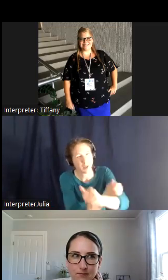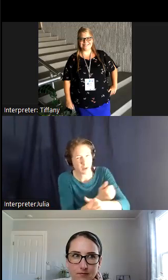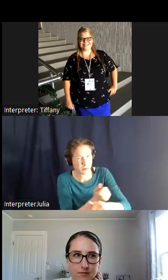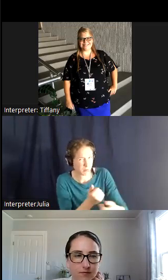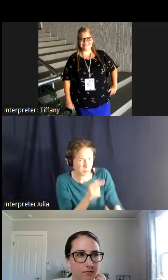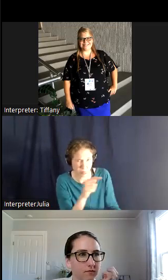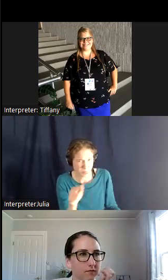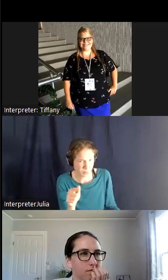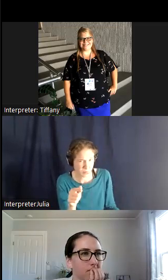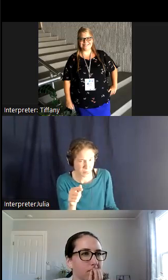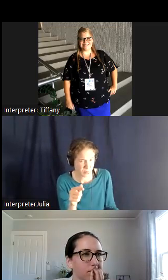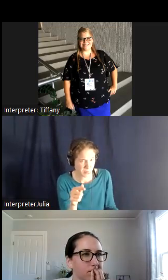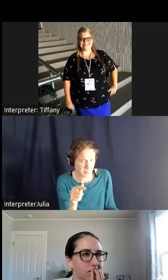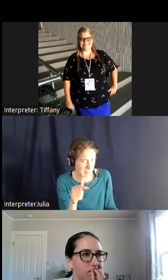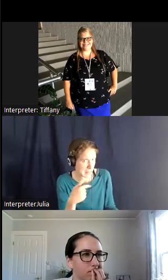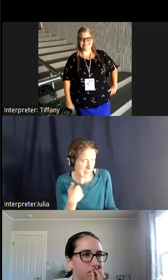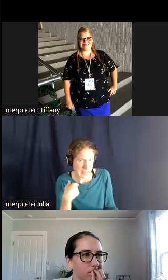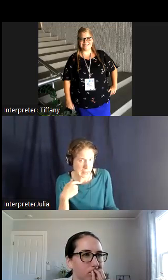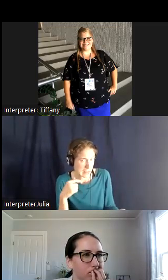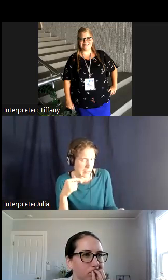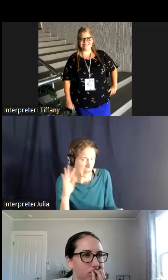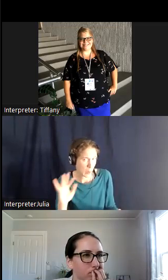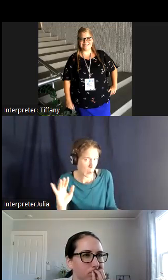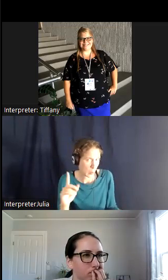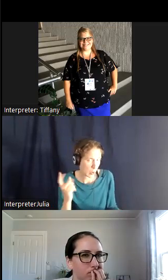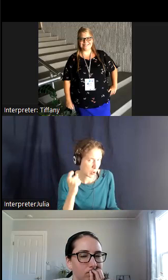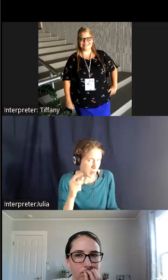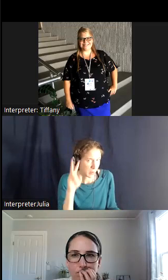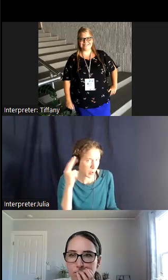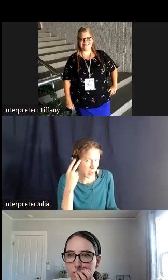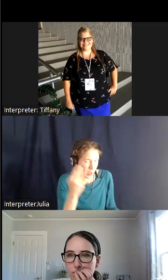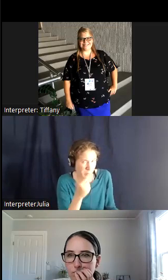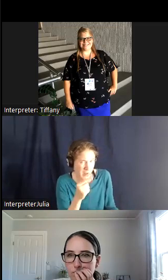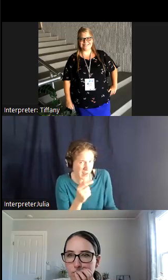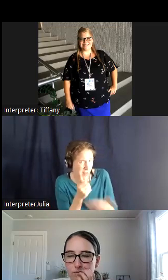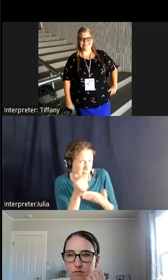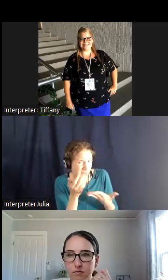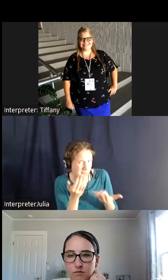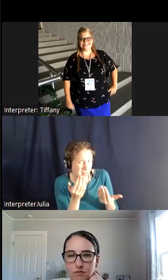I misinterpreted it in that way, that might be helpful.